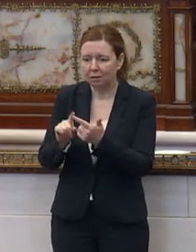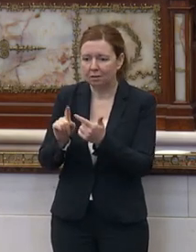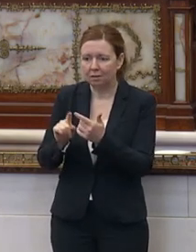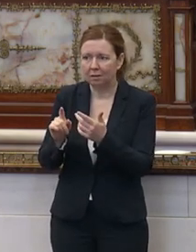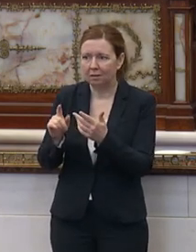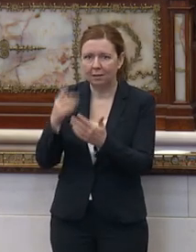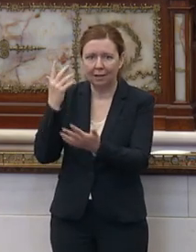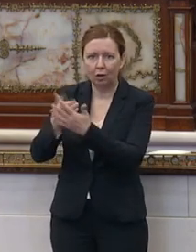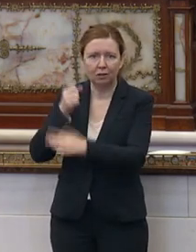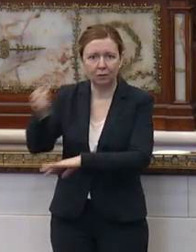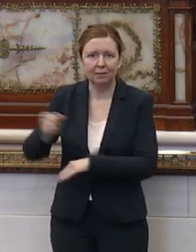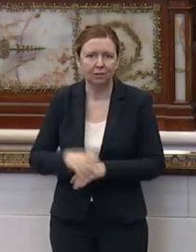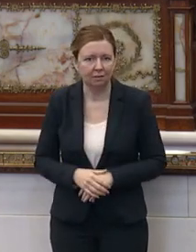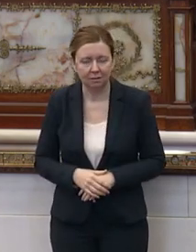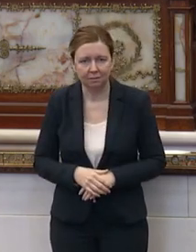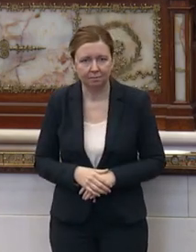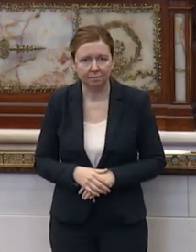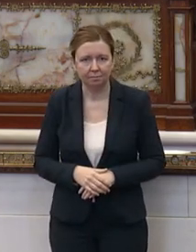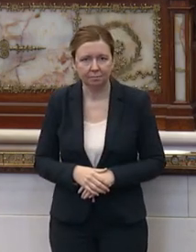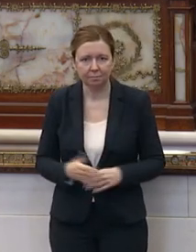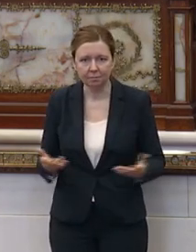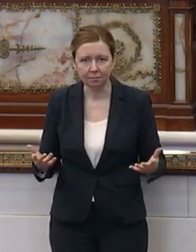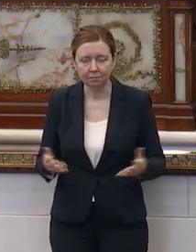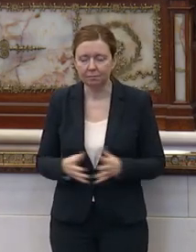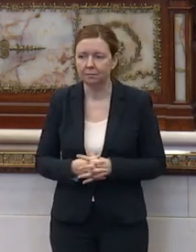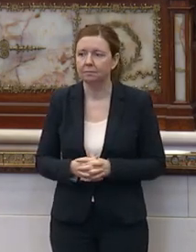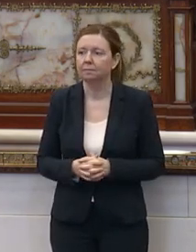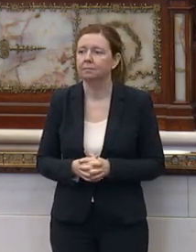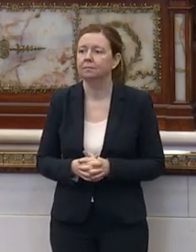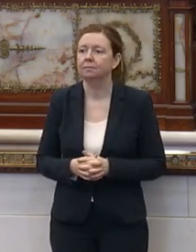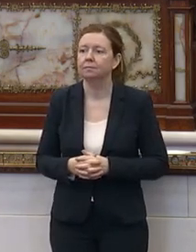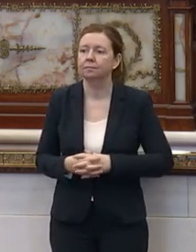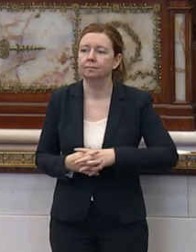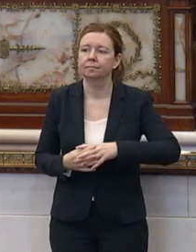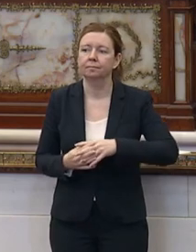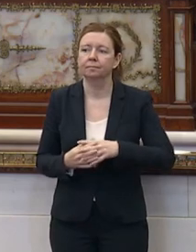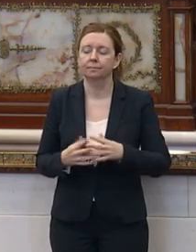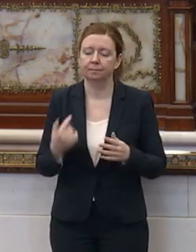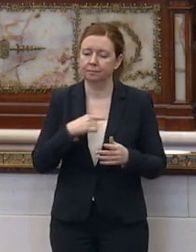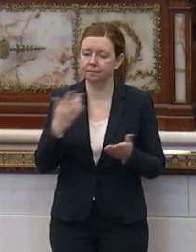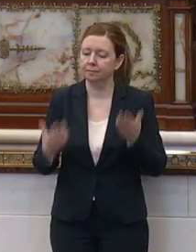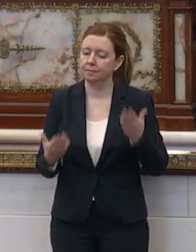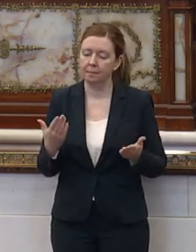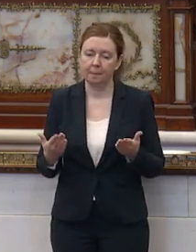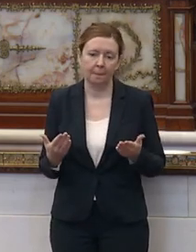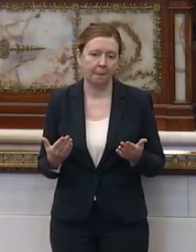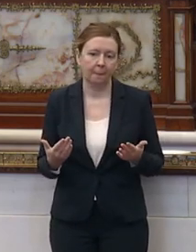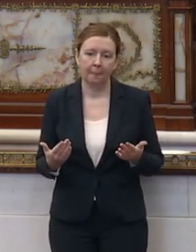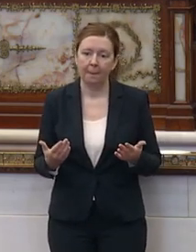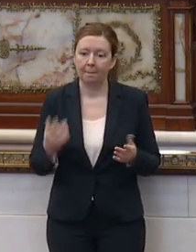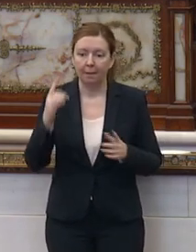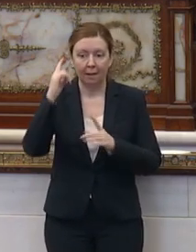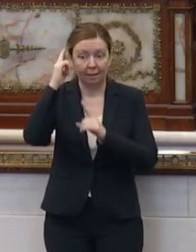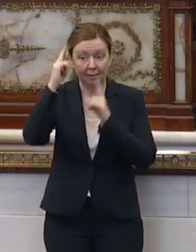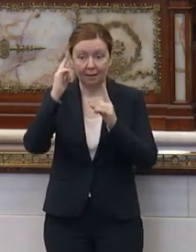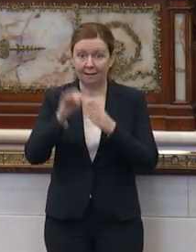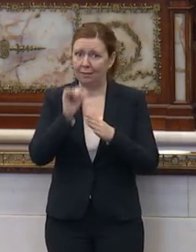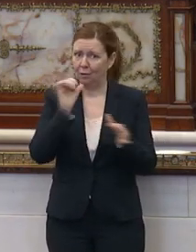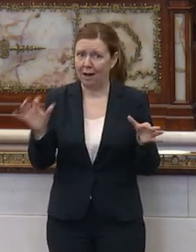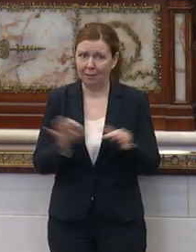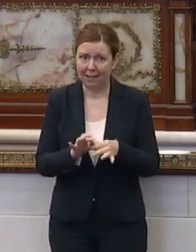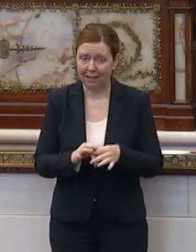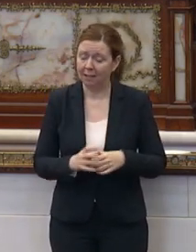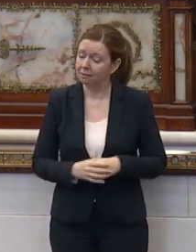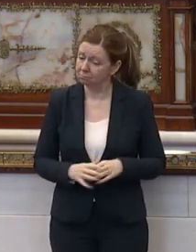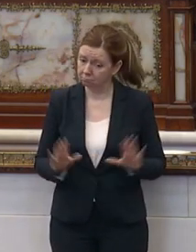and incarceration in the Commonwealth. So we might be thinking that they're not.